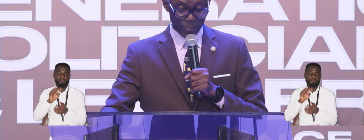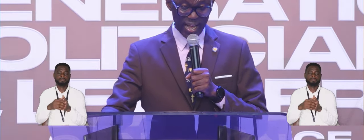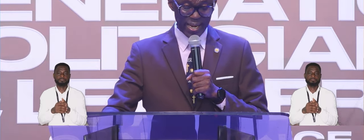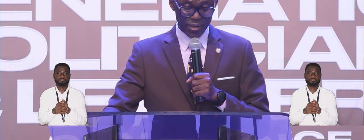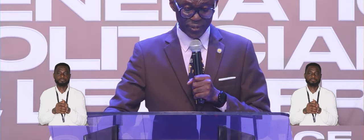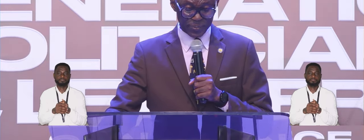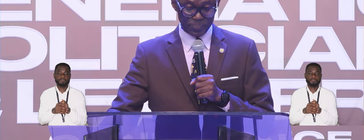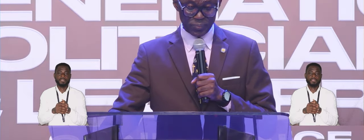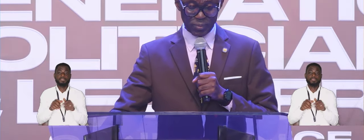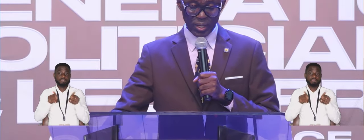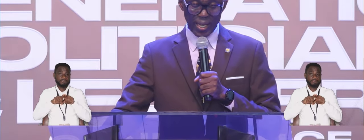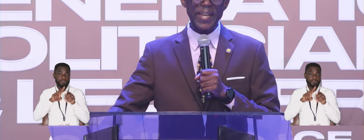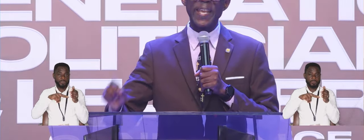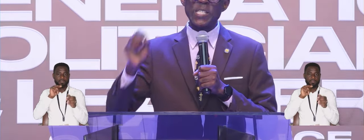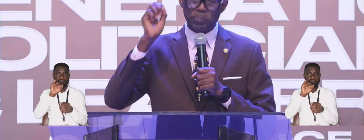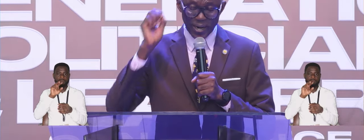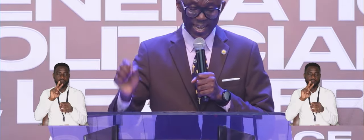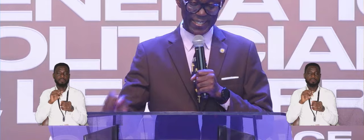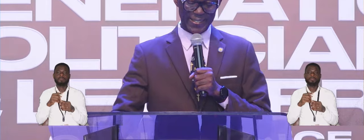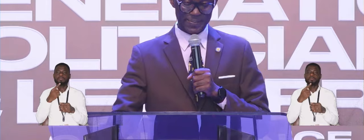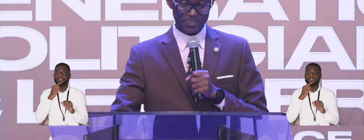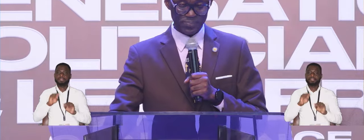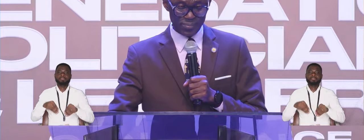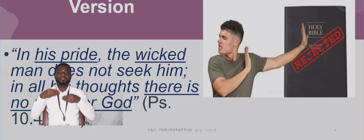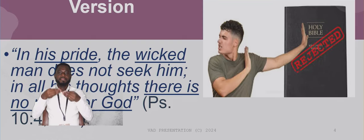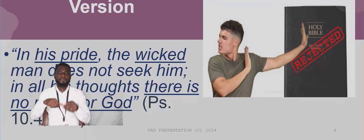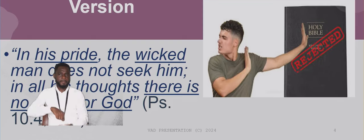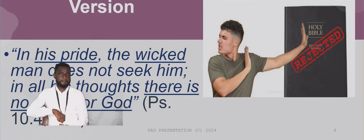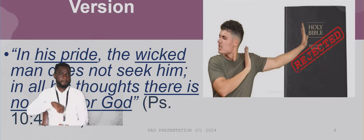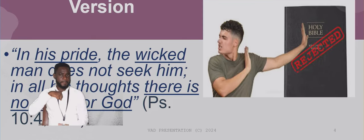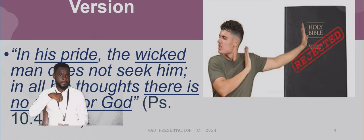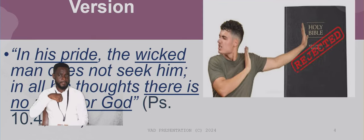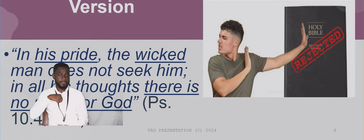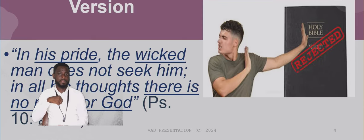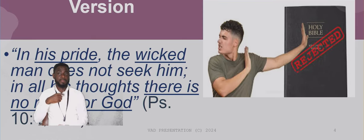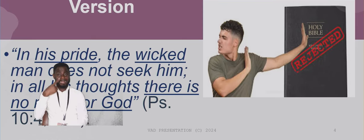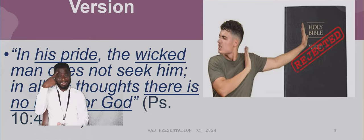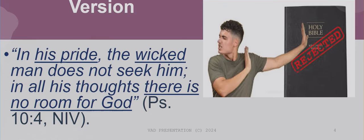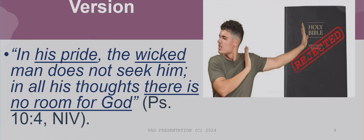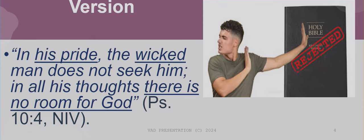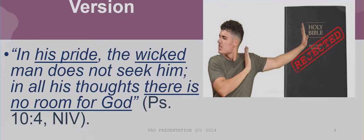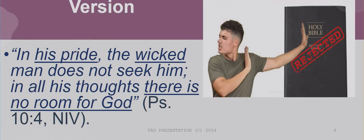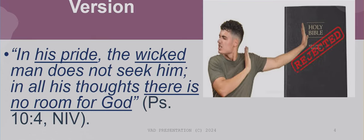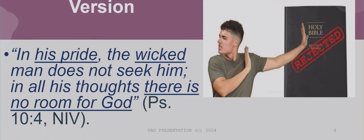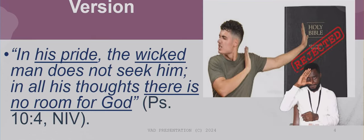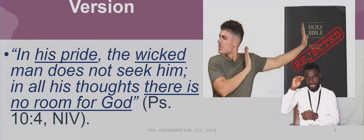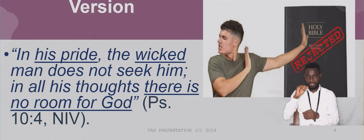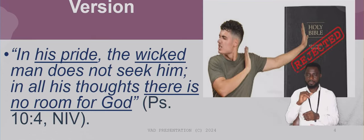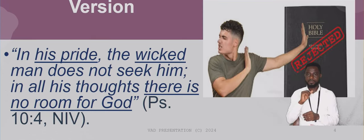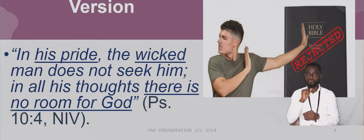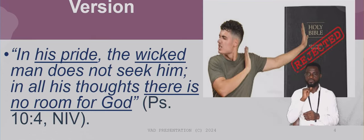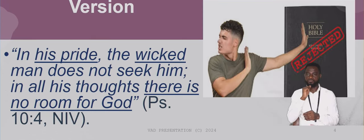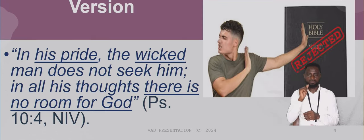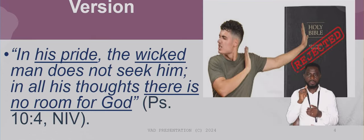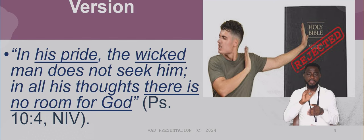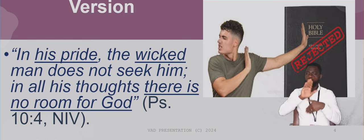from the NIV. In his pride, the wicked man does not seek him. In all